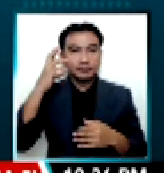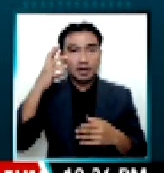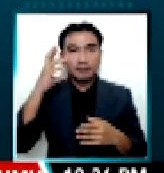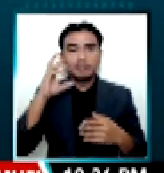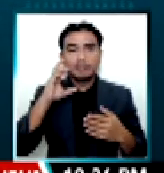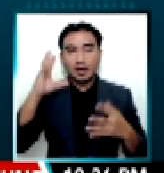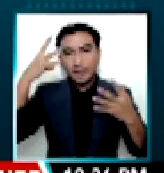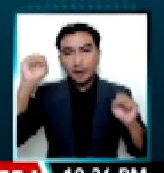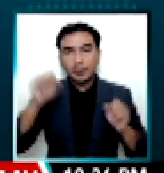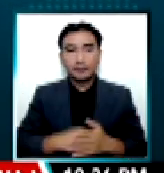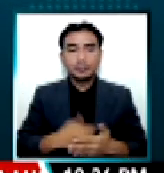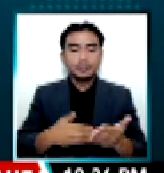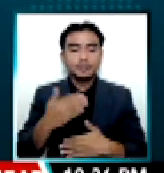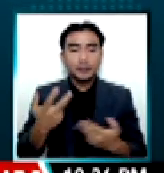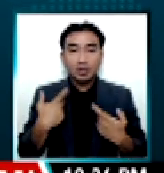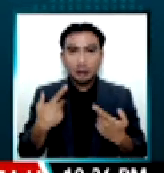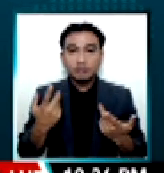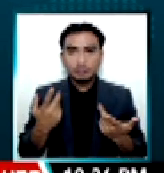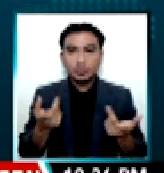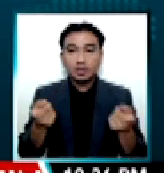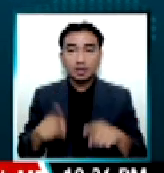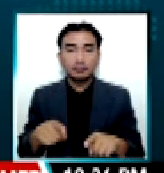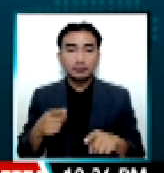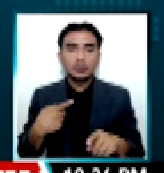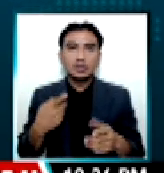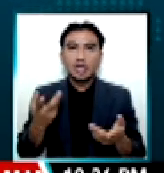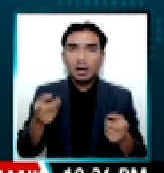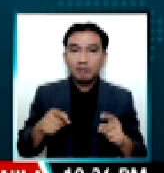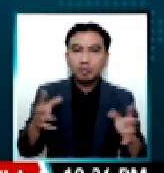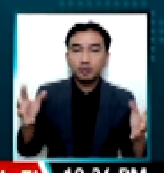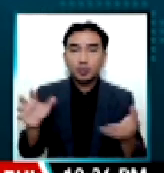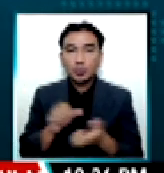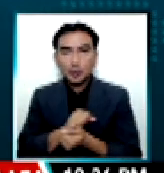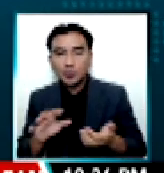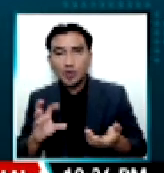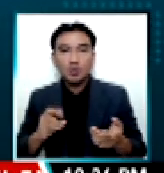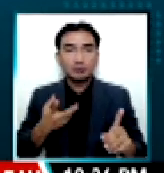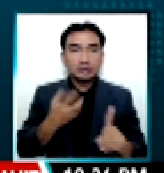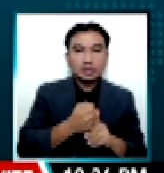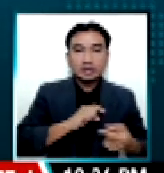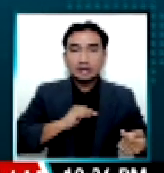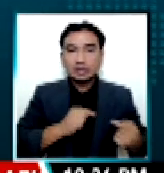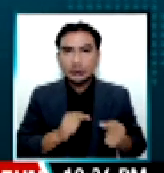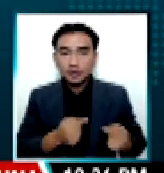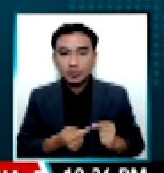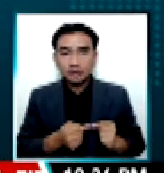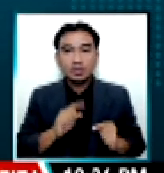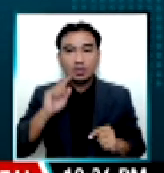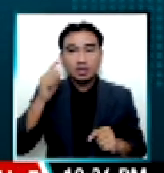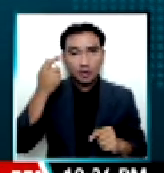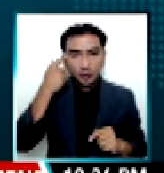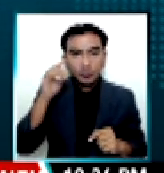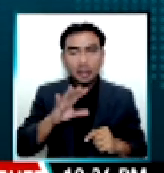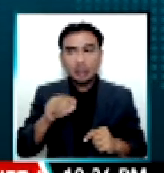actions, issuances that would cause damage and injury to the government and to the people of Cebu,